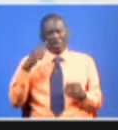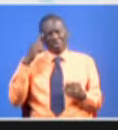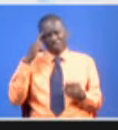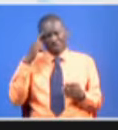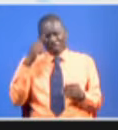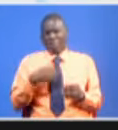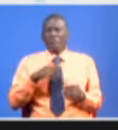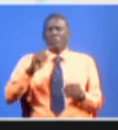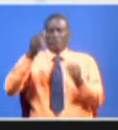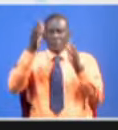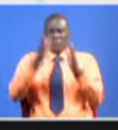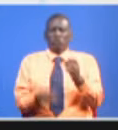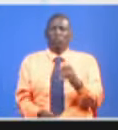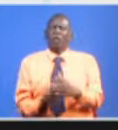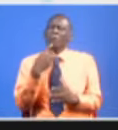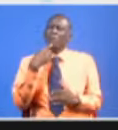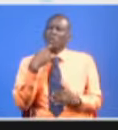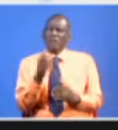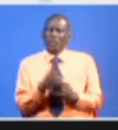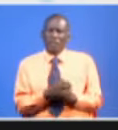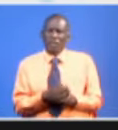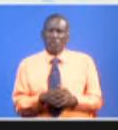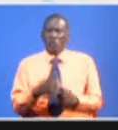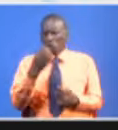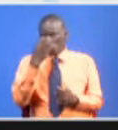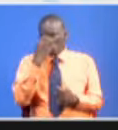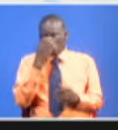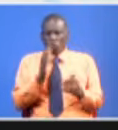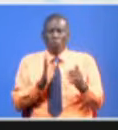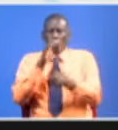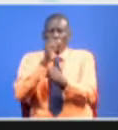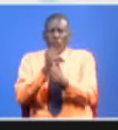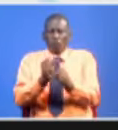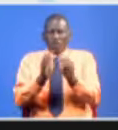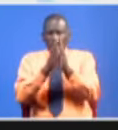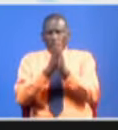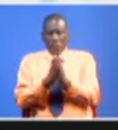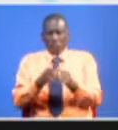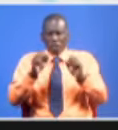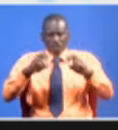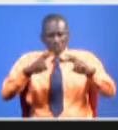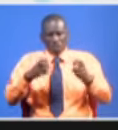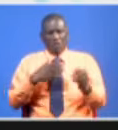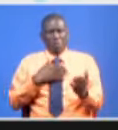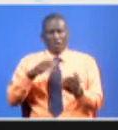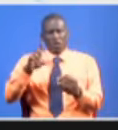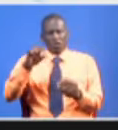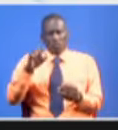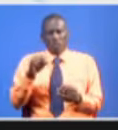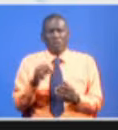was the first to come out and say Ruto was overdoing religion. Right. You can check my tweets.